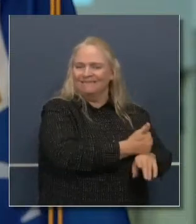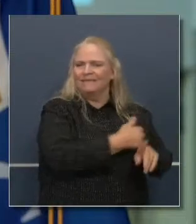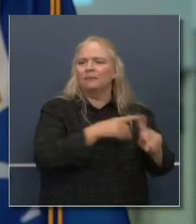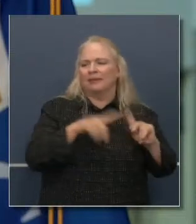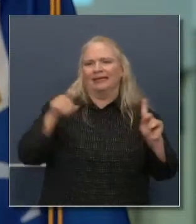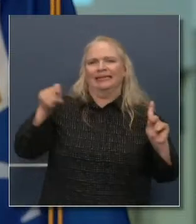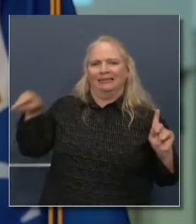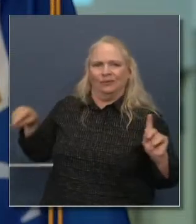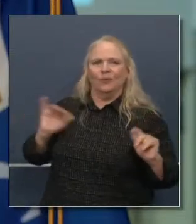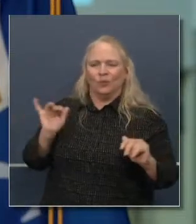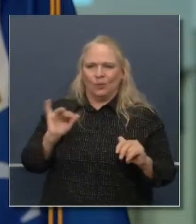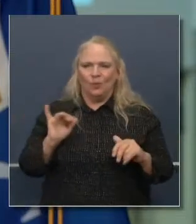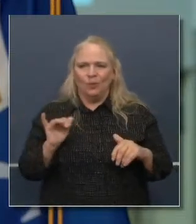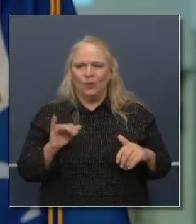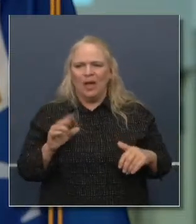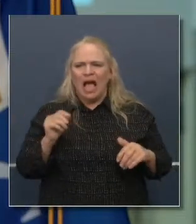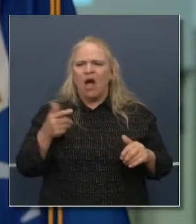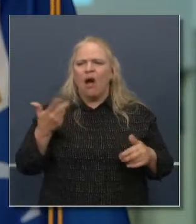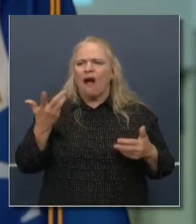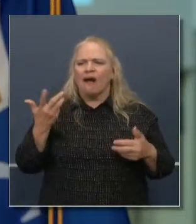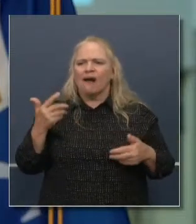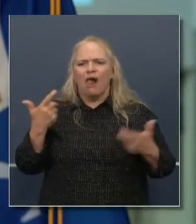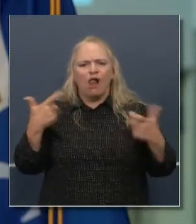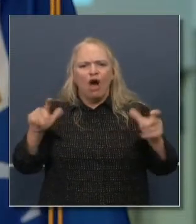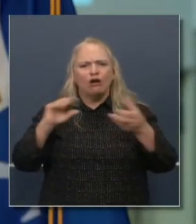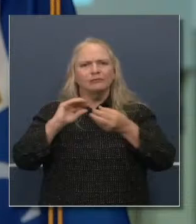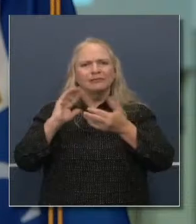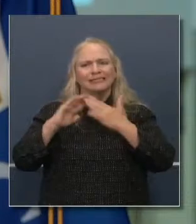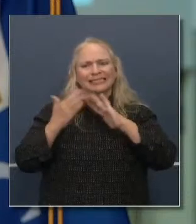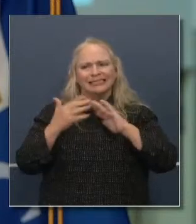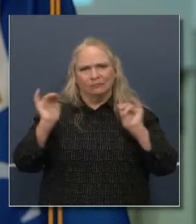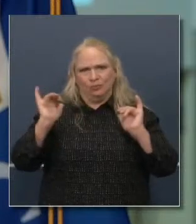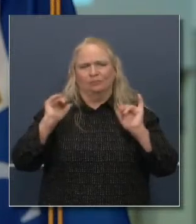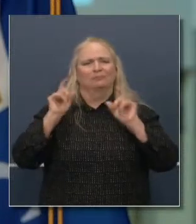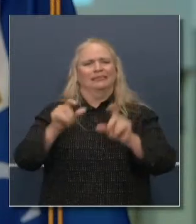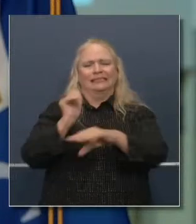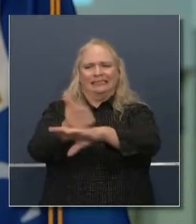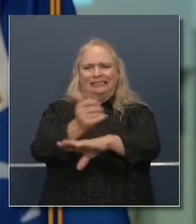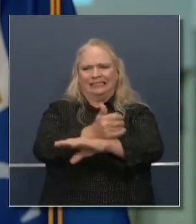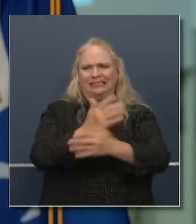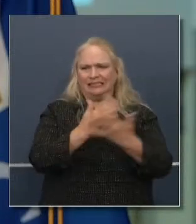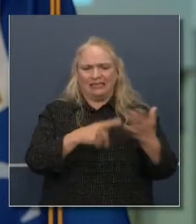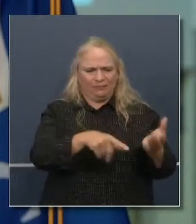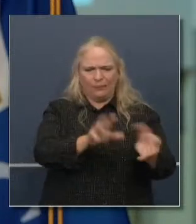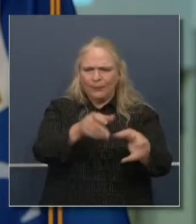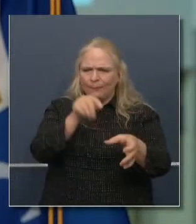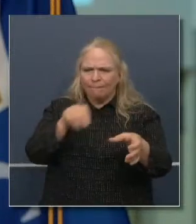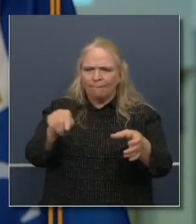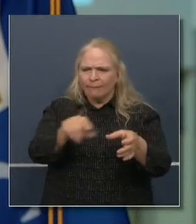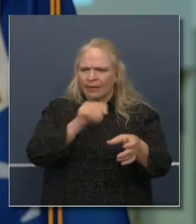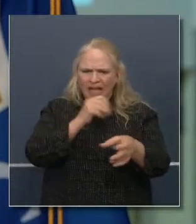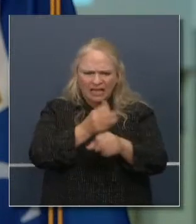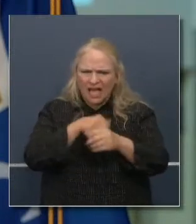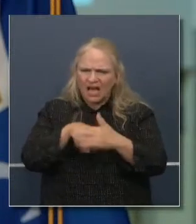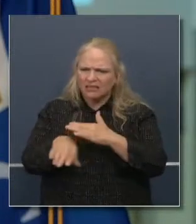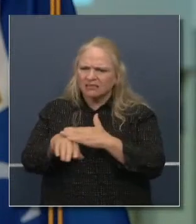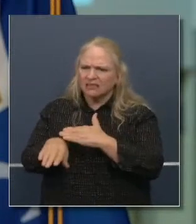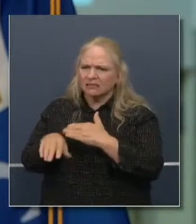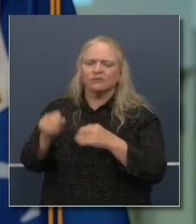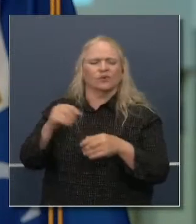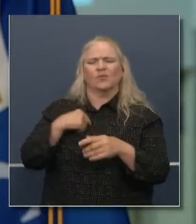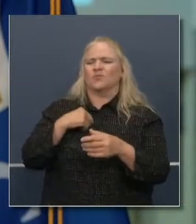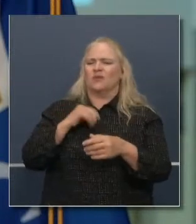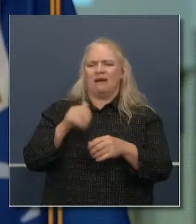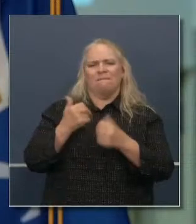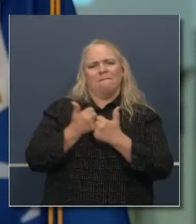even in densely populated parts of the state, certain communities were not getting tested. We've seen marked improvement. I made it clear a